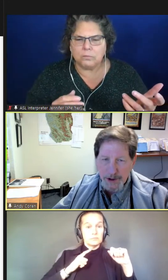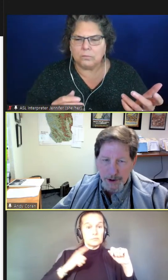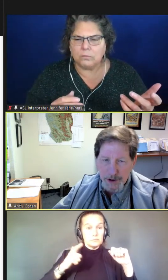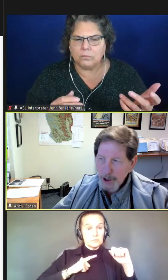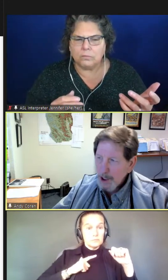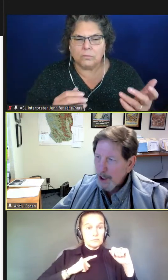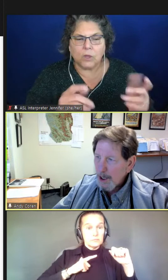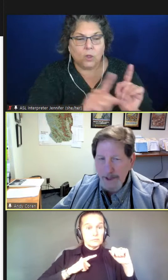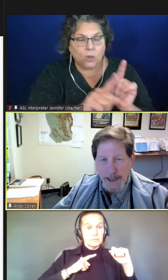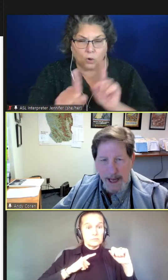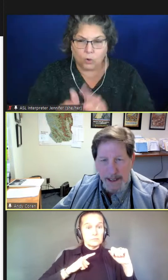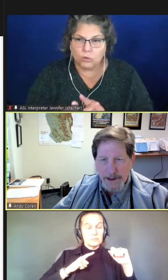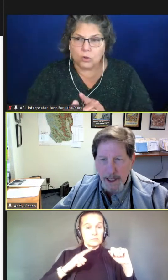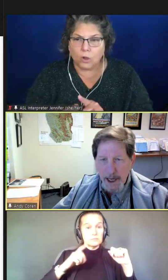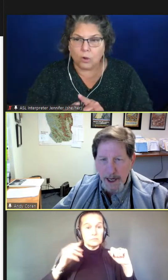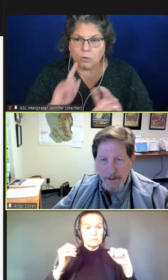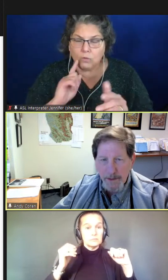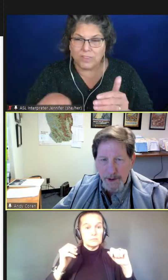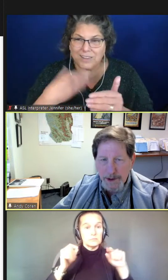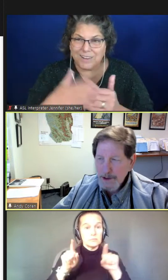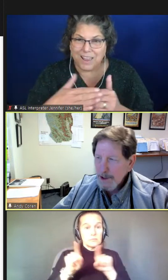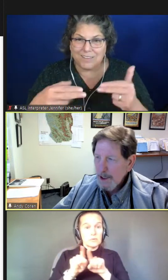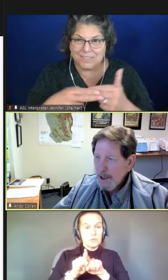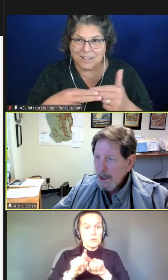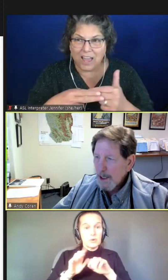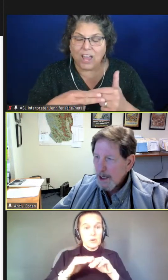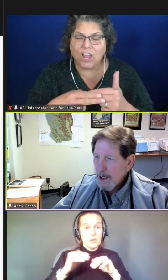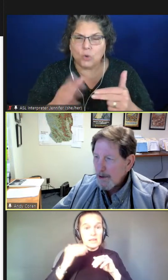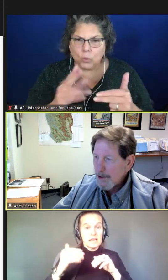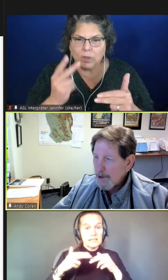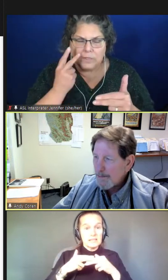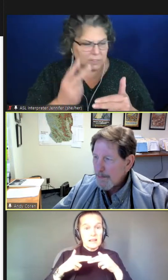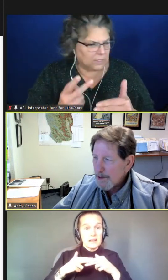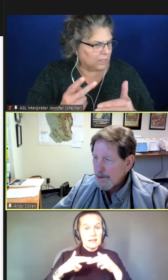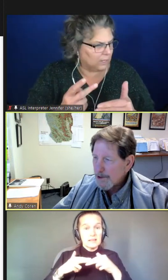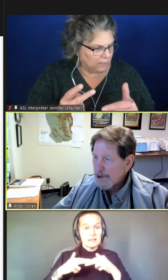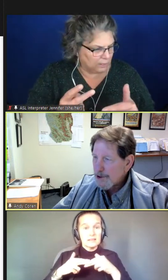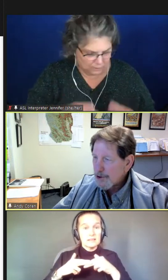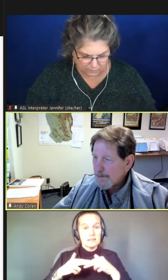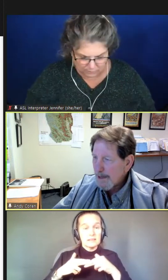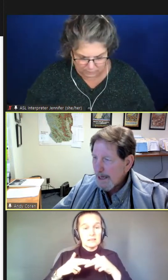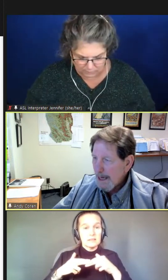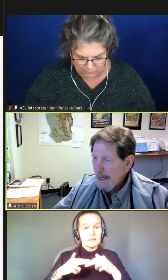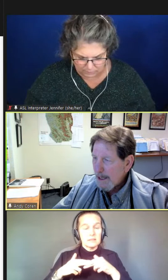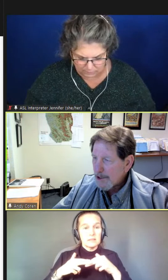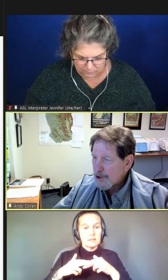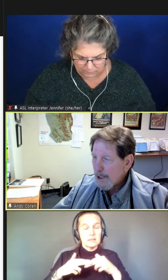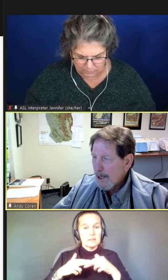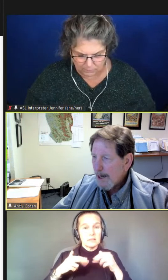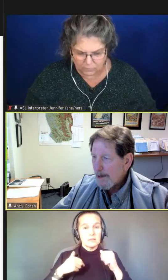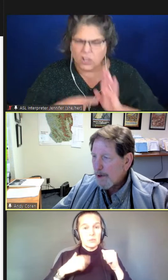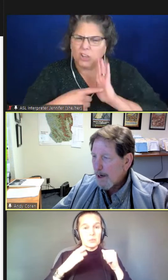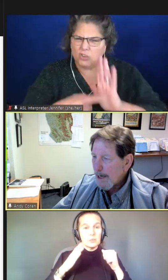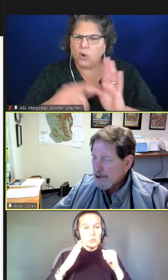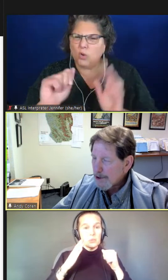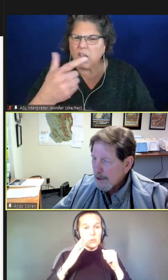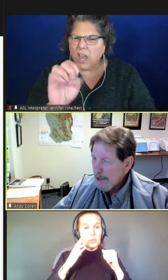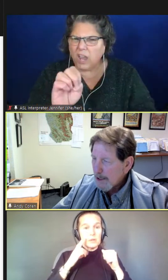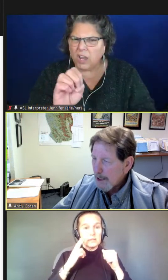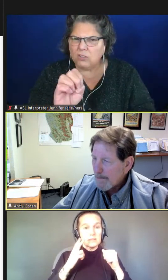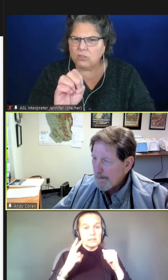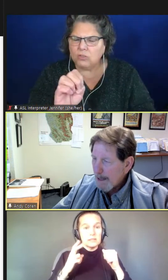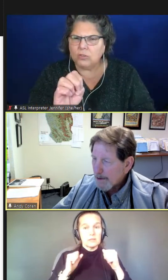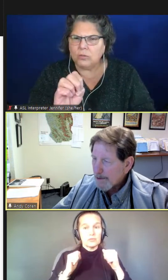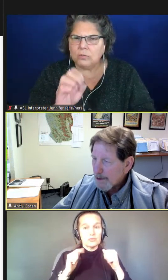It also, on the next slide, we'll see this shows it by age, and we're